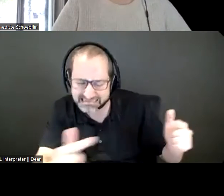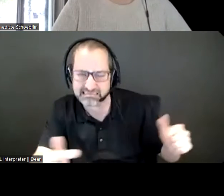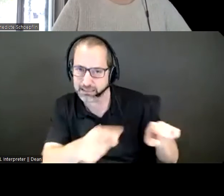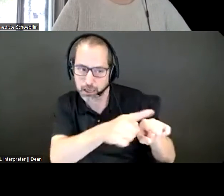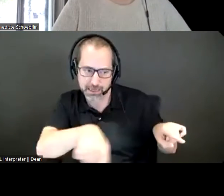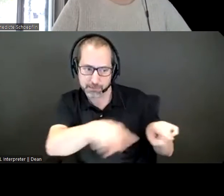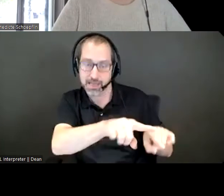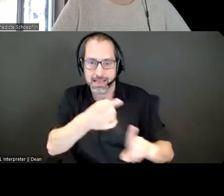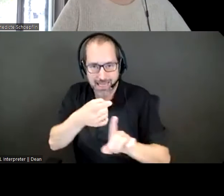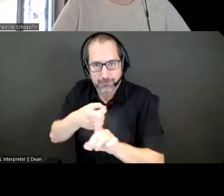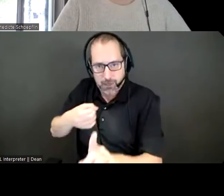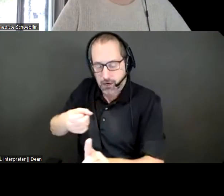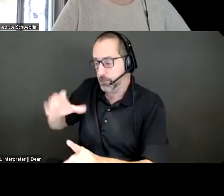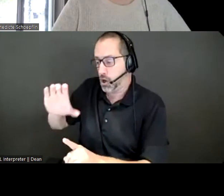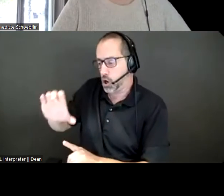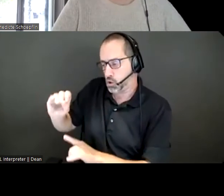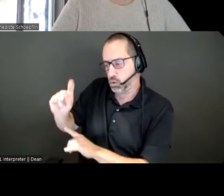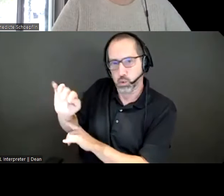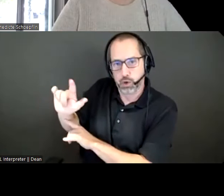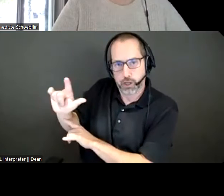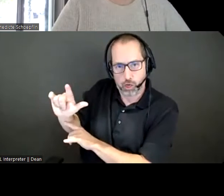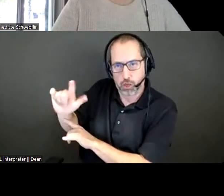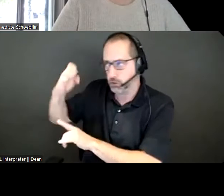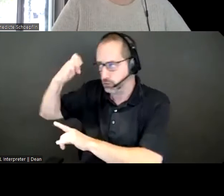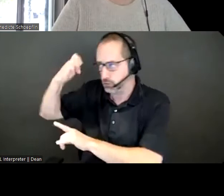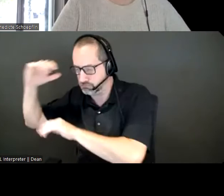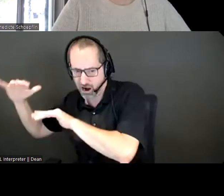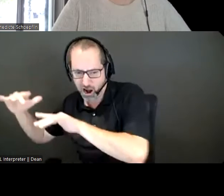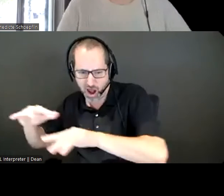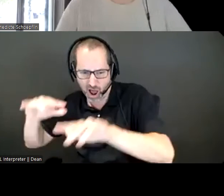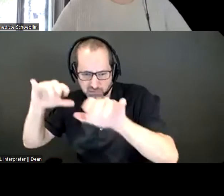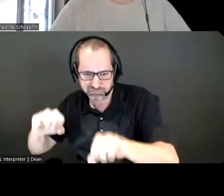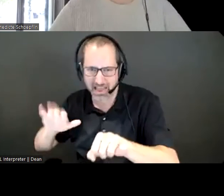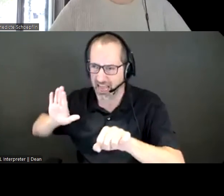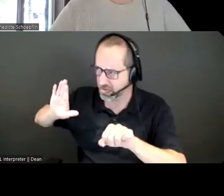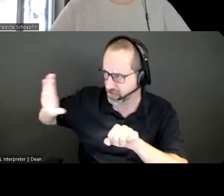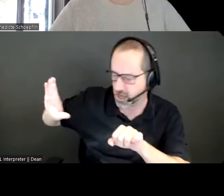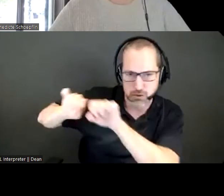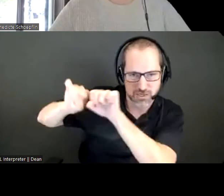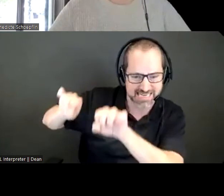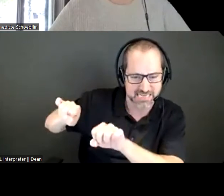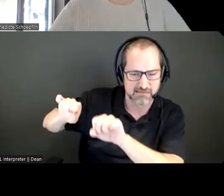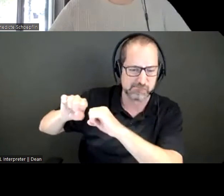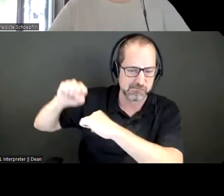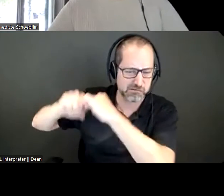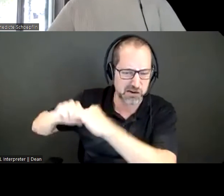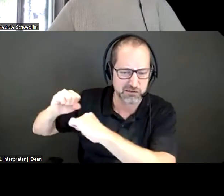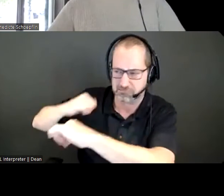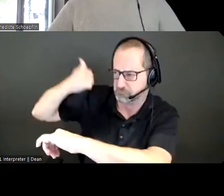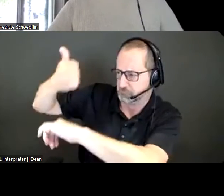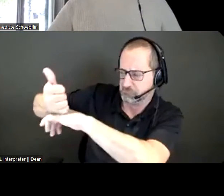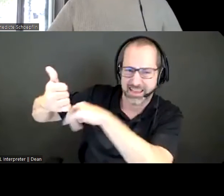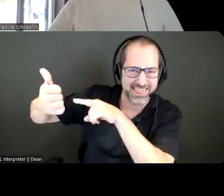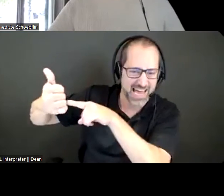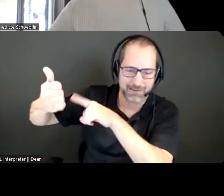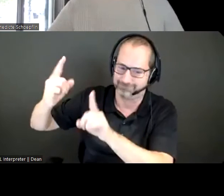the colonial structures, you see, that were in place for now hundreds